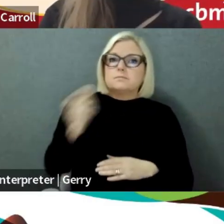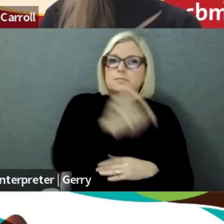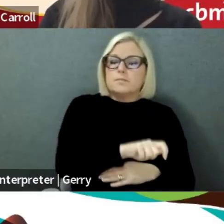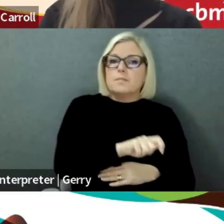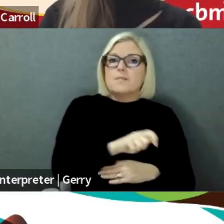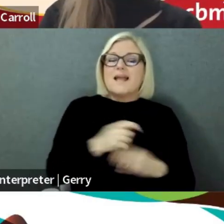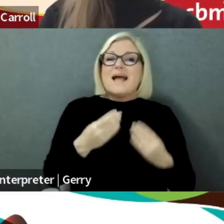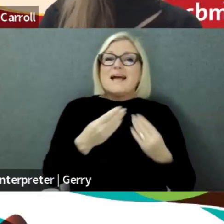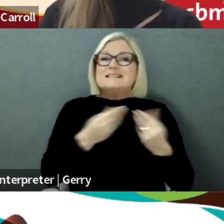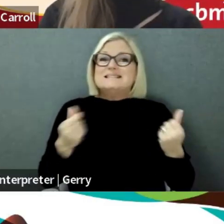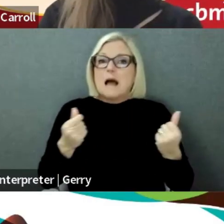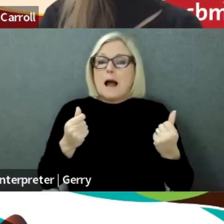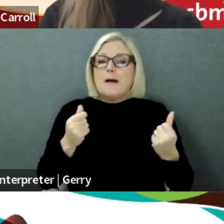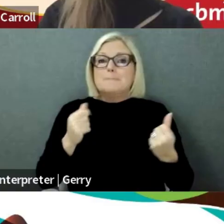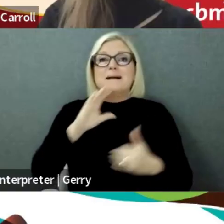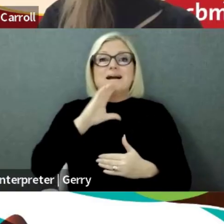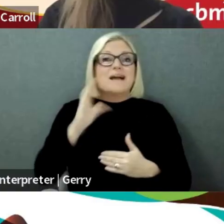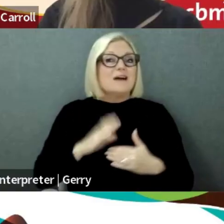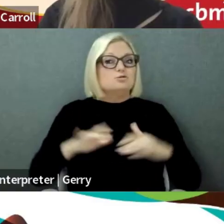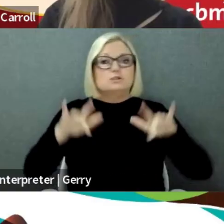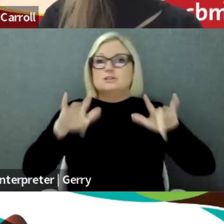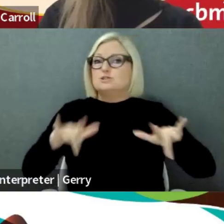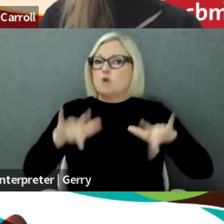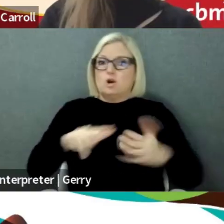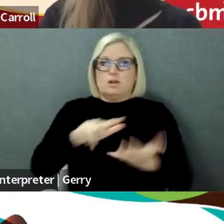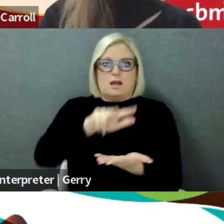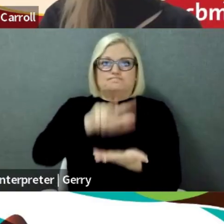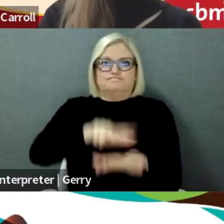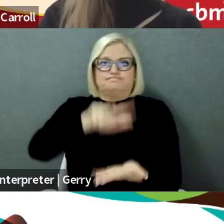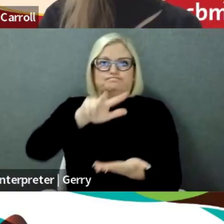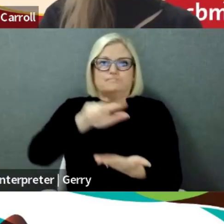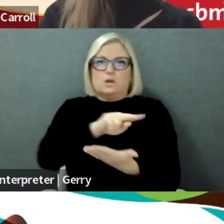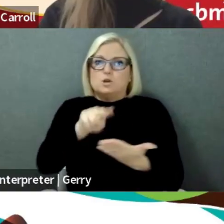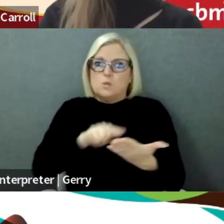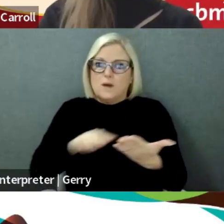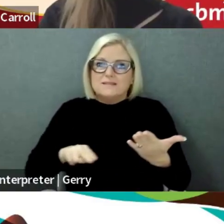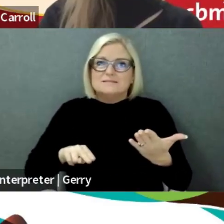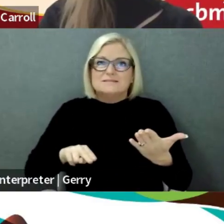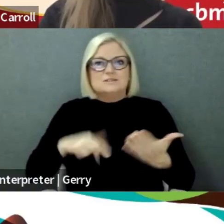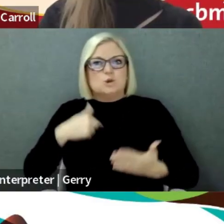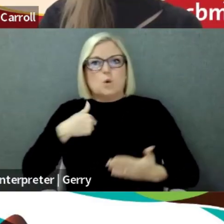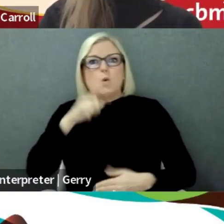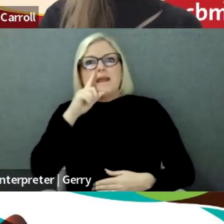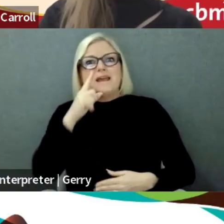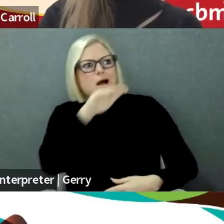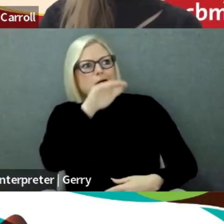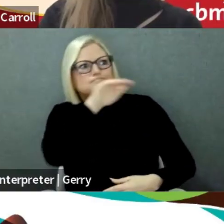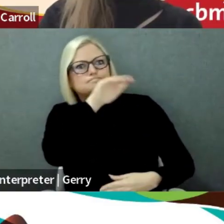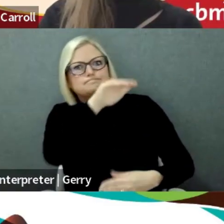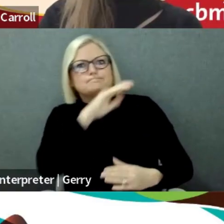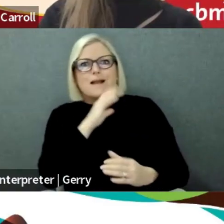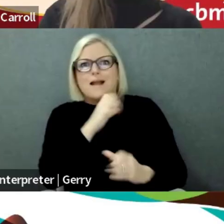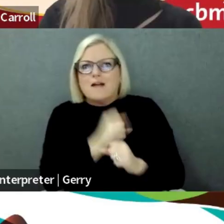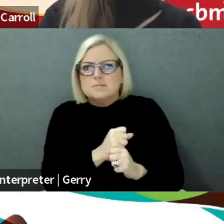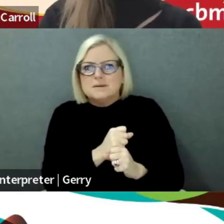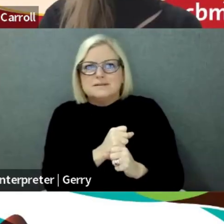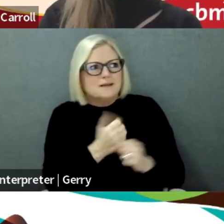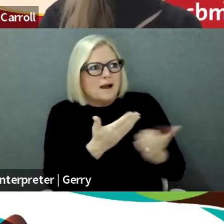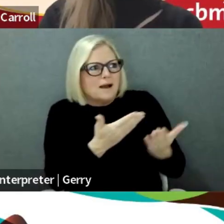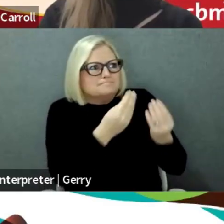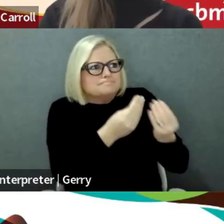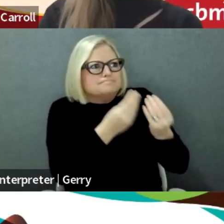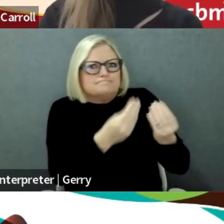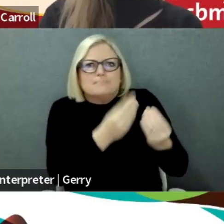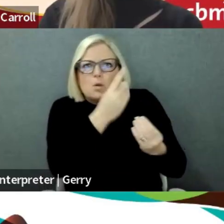ratified the CRPD, which makes it harder to hold governments accountable to disability rights standard. Stigma and lack of understanding, as